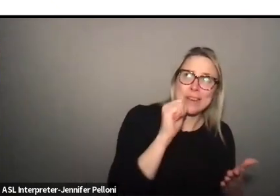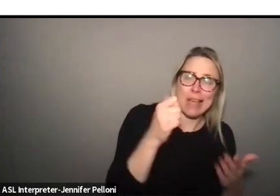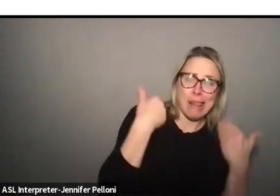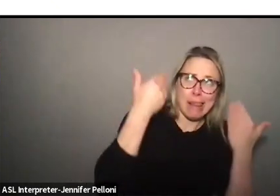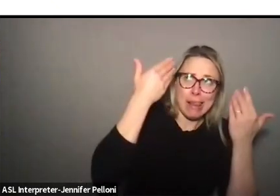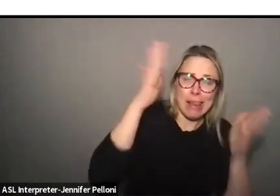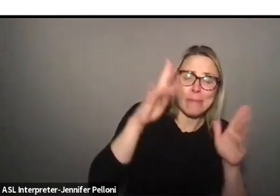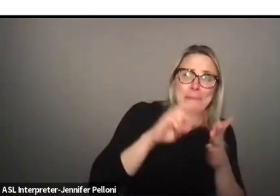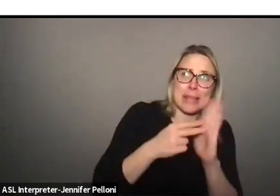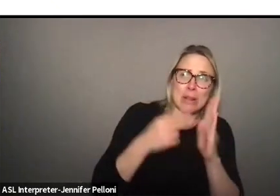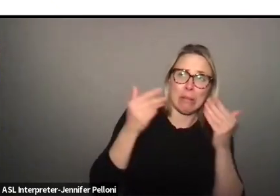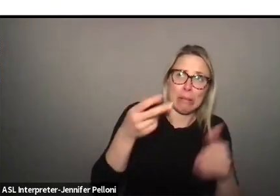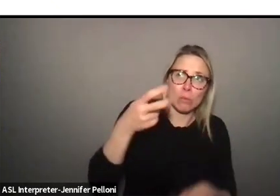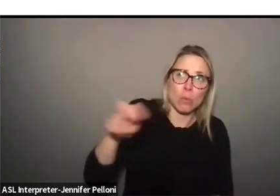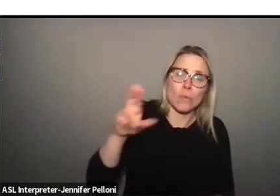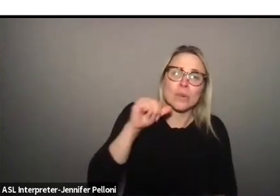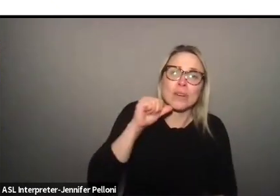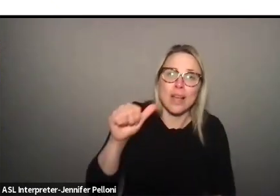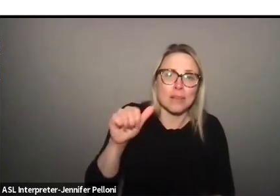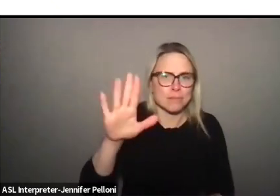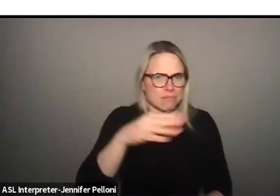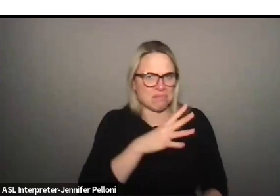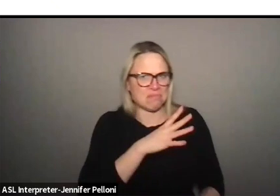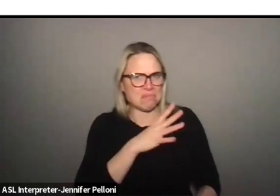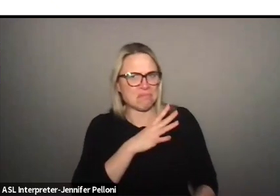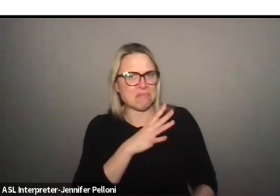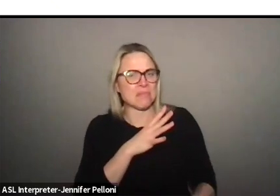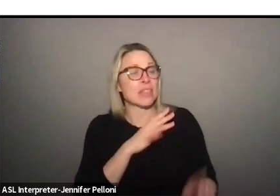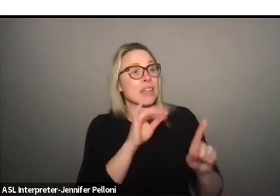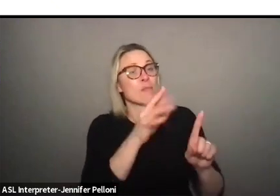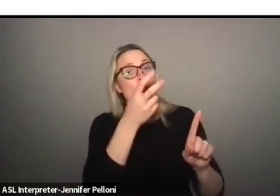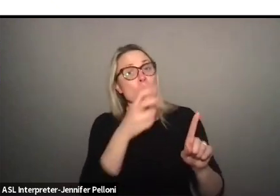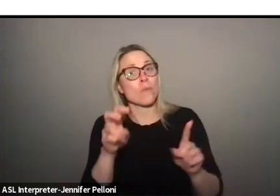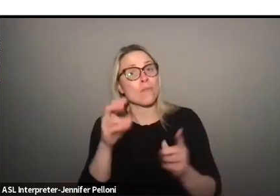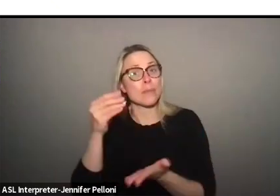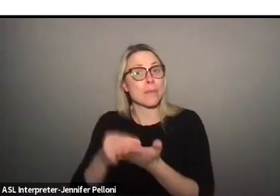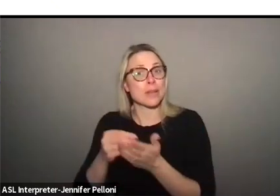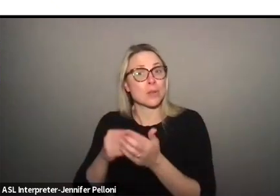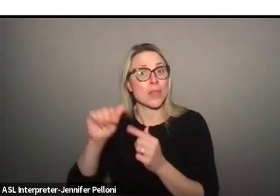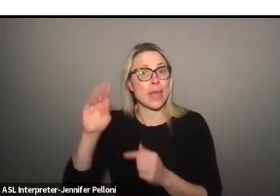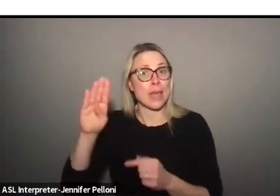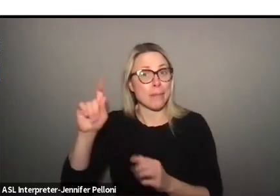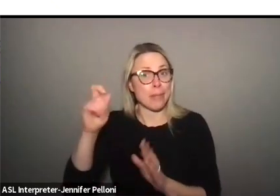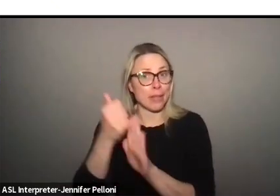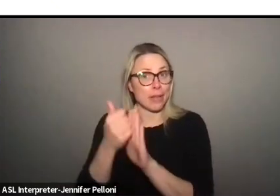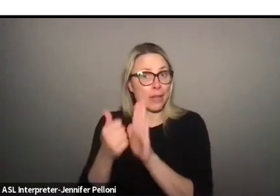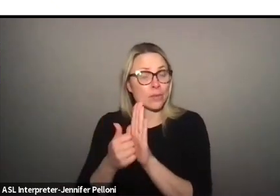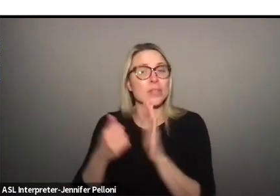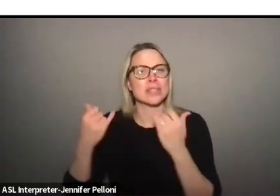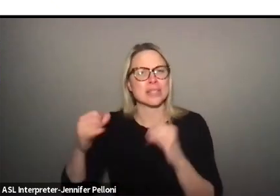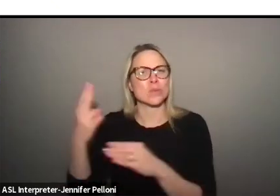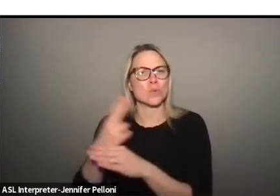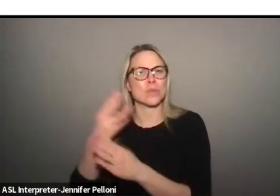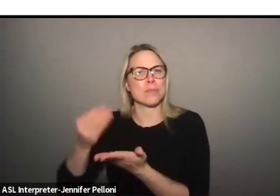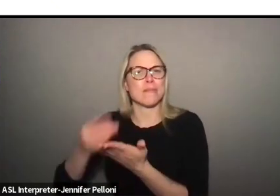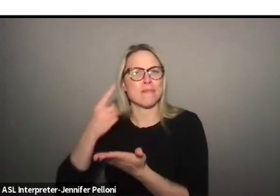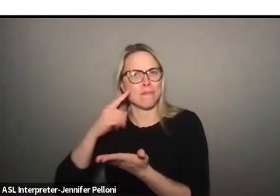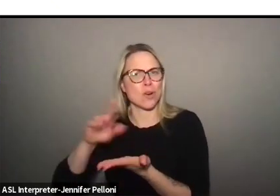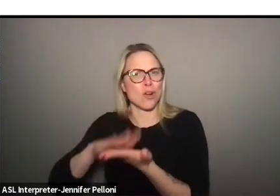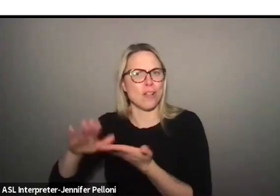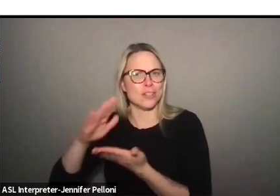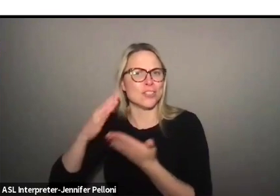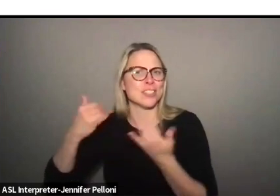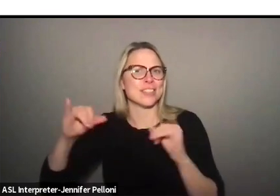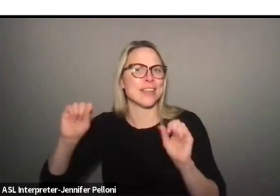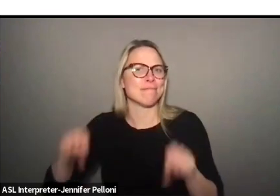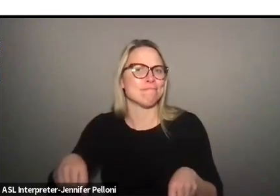if I want to roll it over. But it's okay, because if you roll the funds over, you can still use that money to pay for a